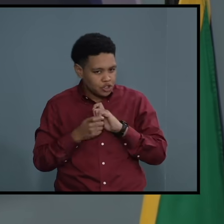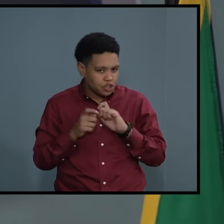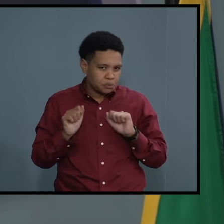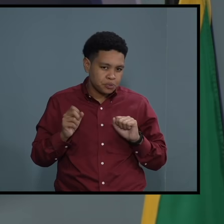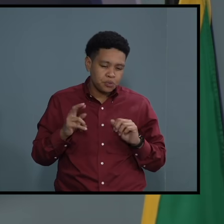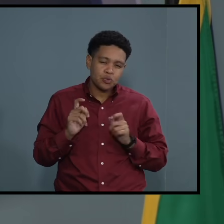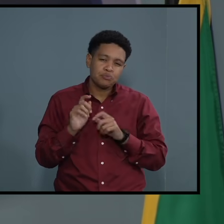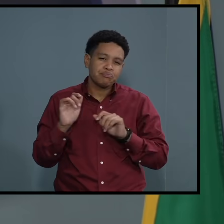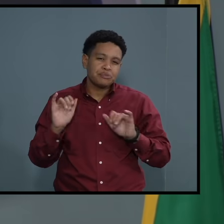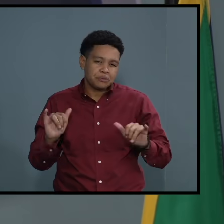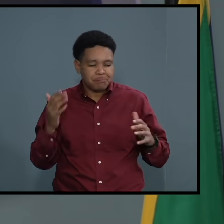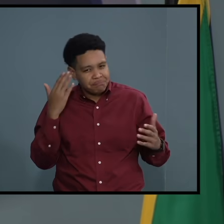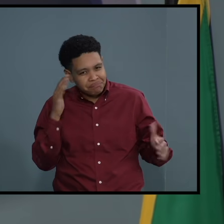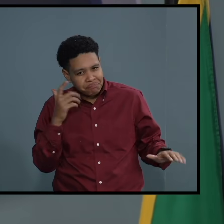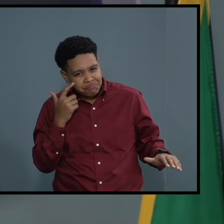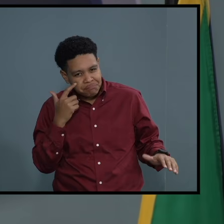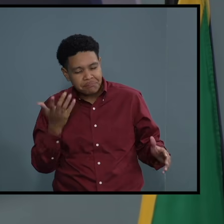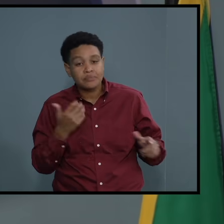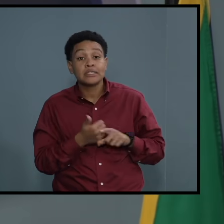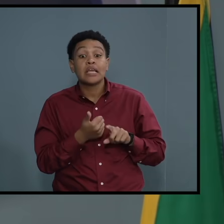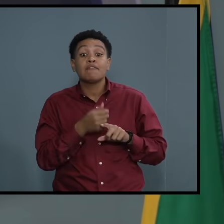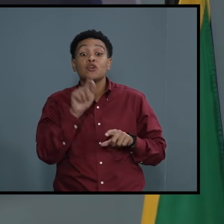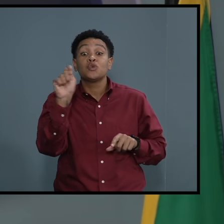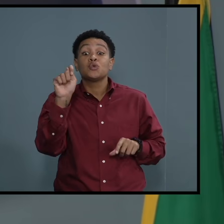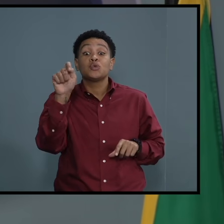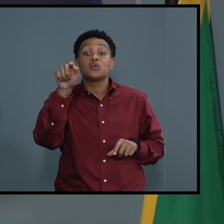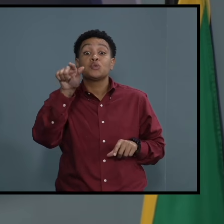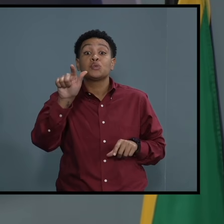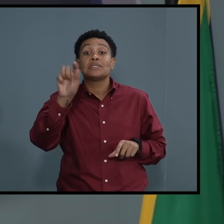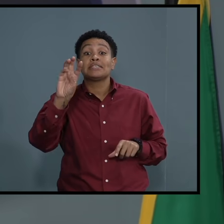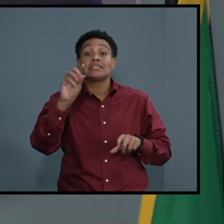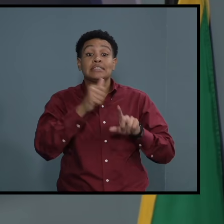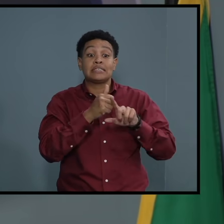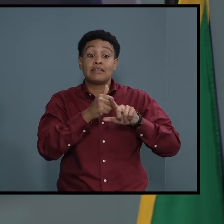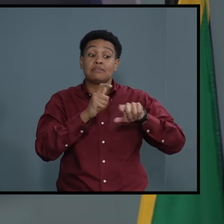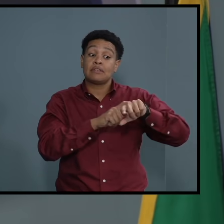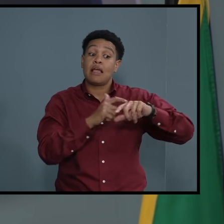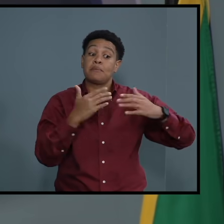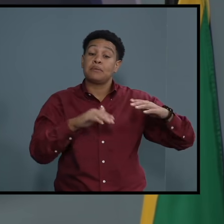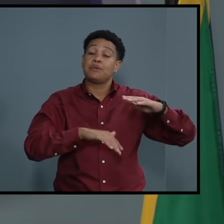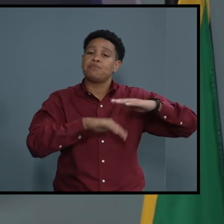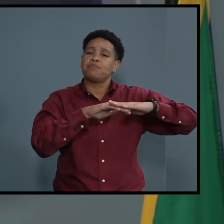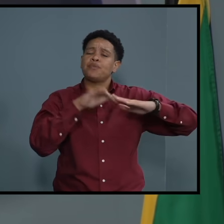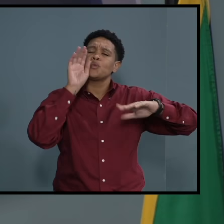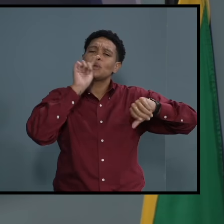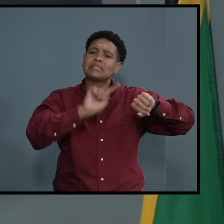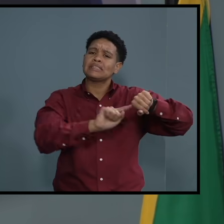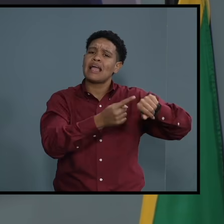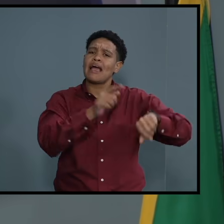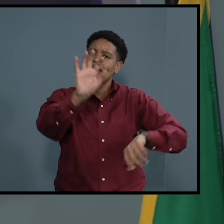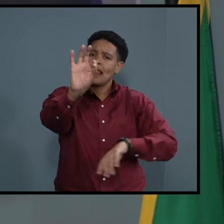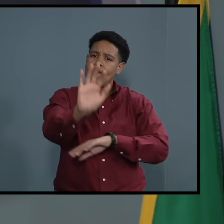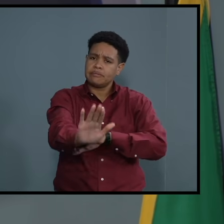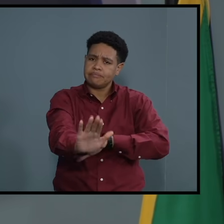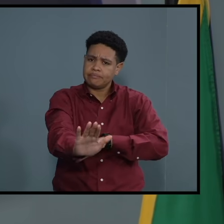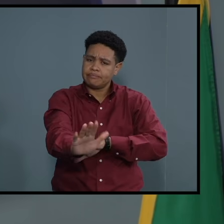on Monday the 20th, on Tuesday the 26th, the curfew would start at 9